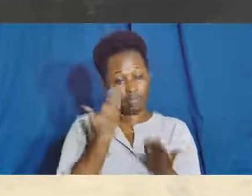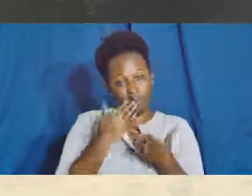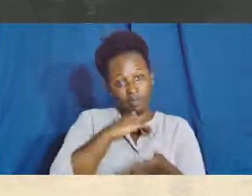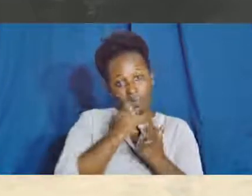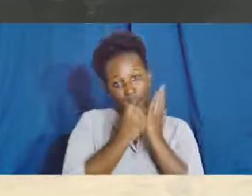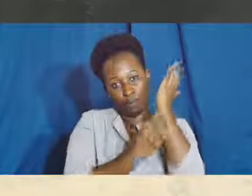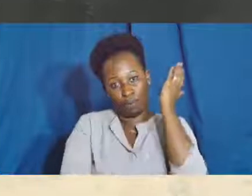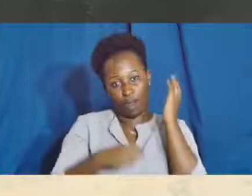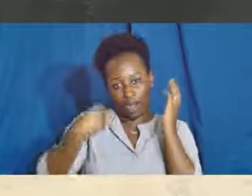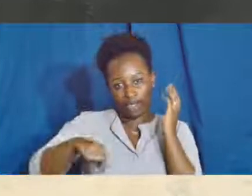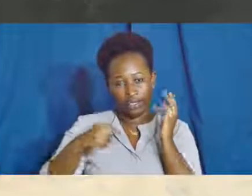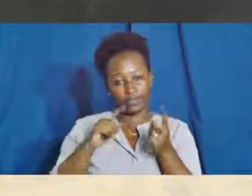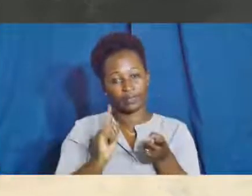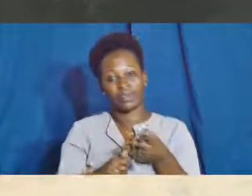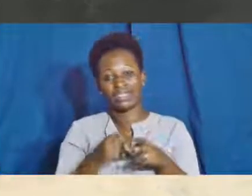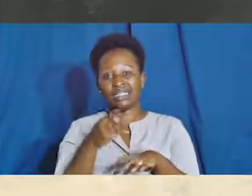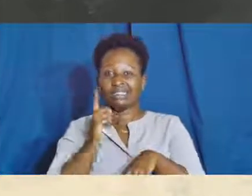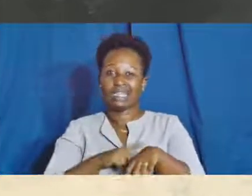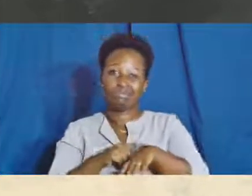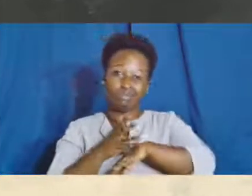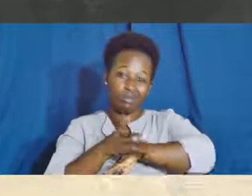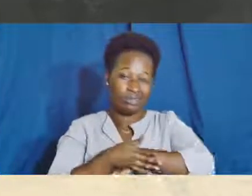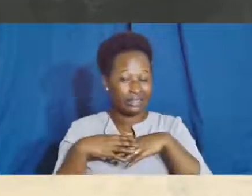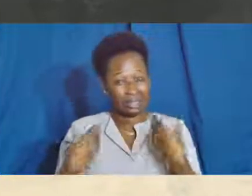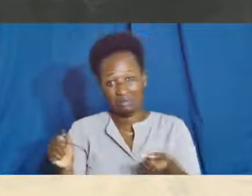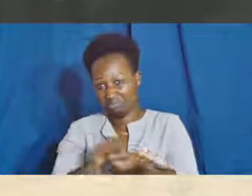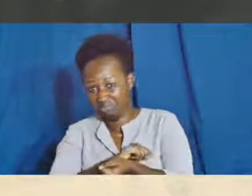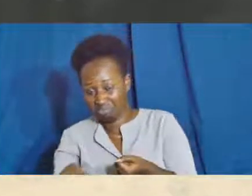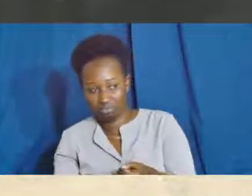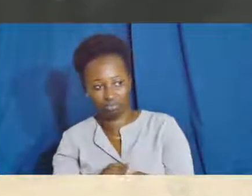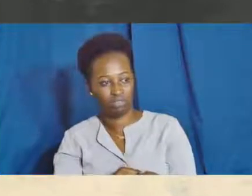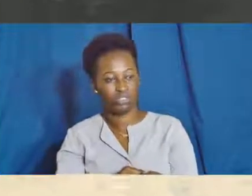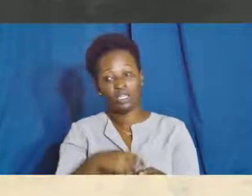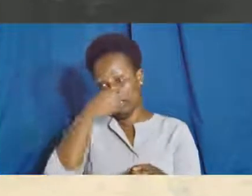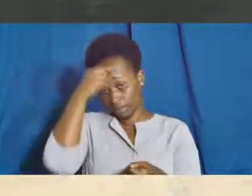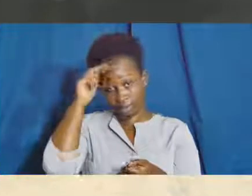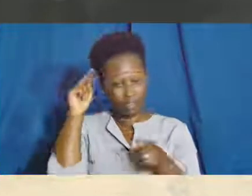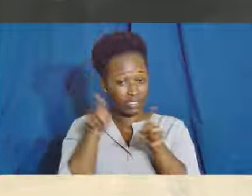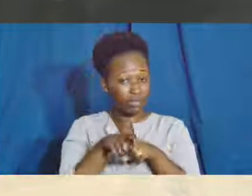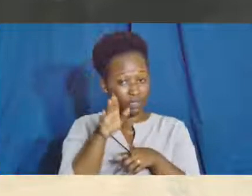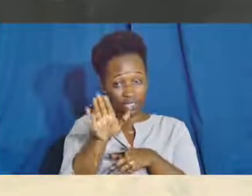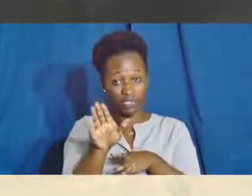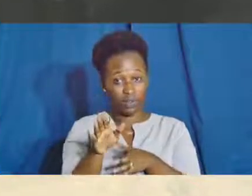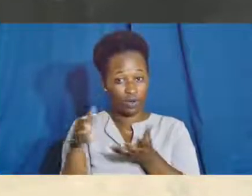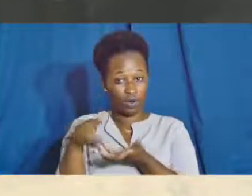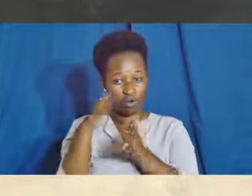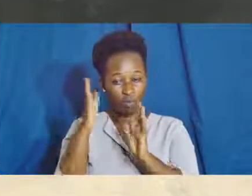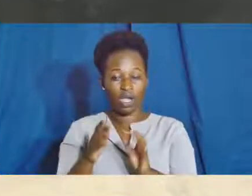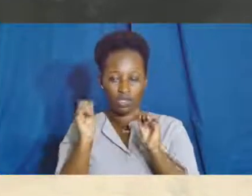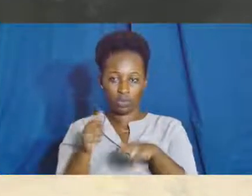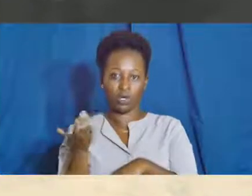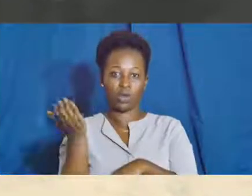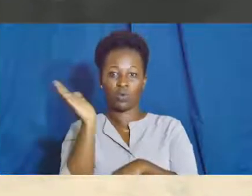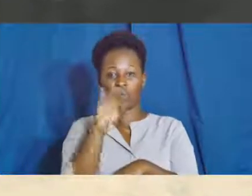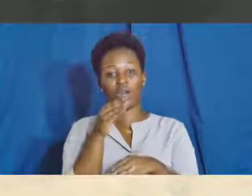poor quality, they are expired, they are damaged. Due to such reasons, a customer may decide to bring back some